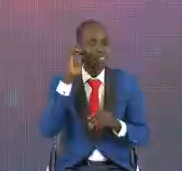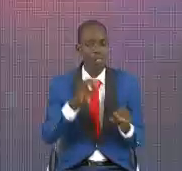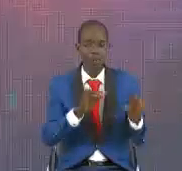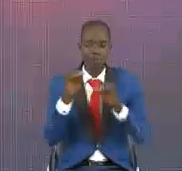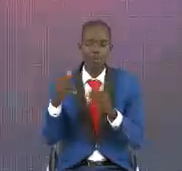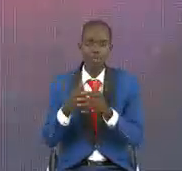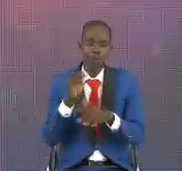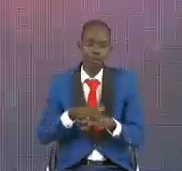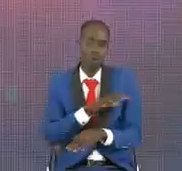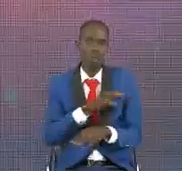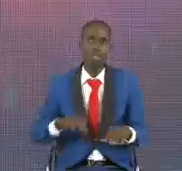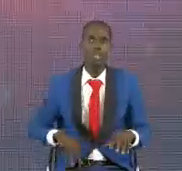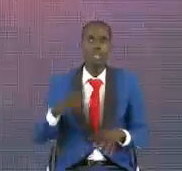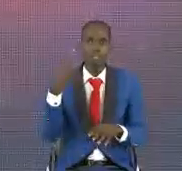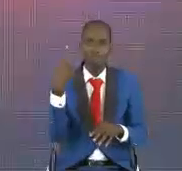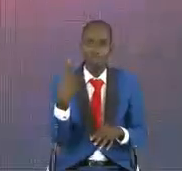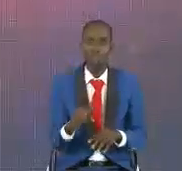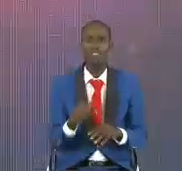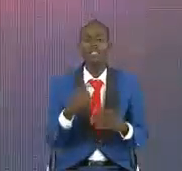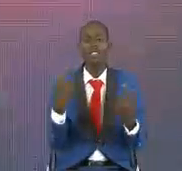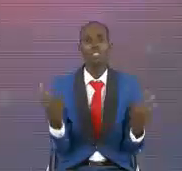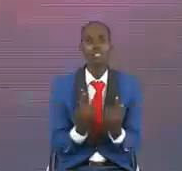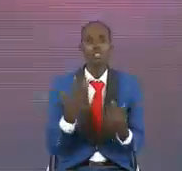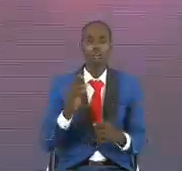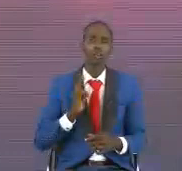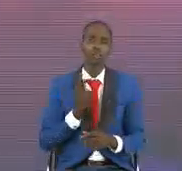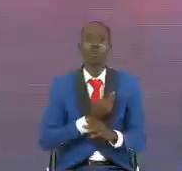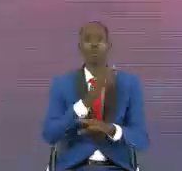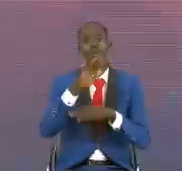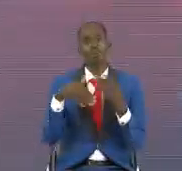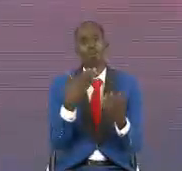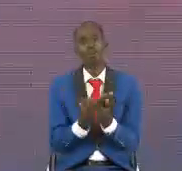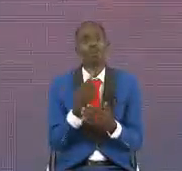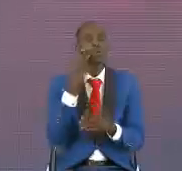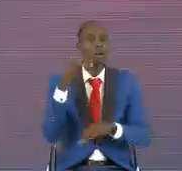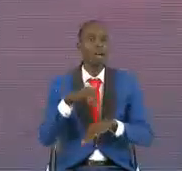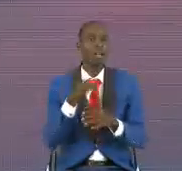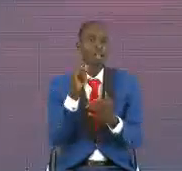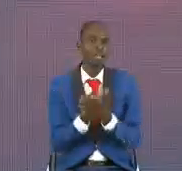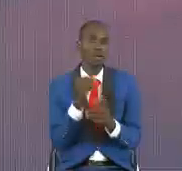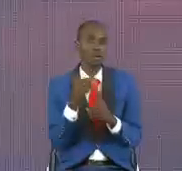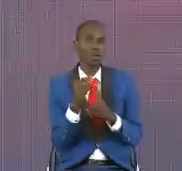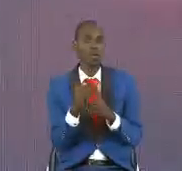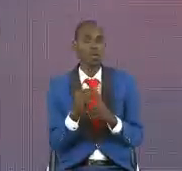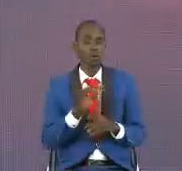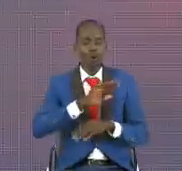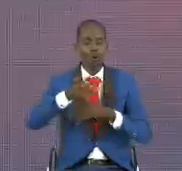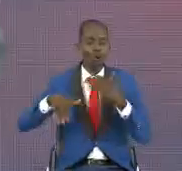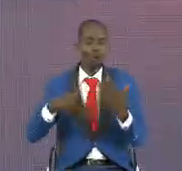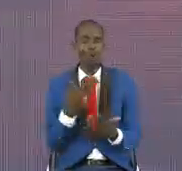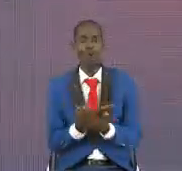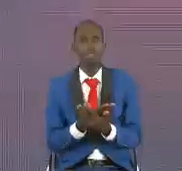the iniquity of us all. Look at that sentence, the first word, all. The